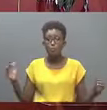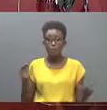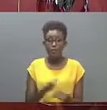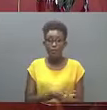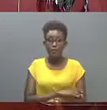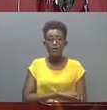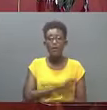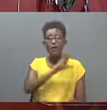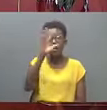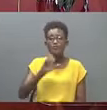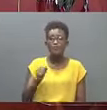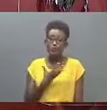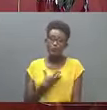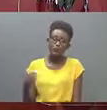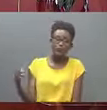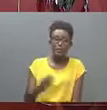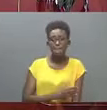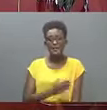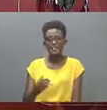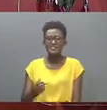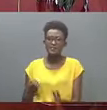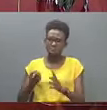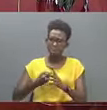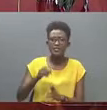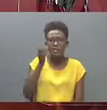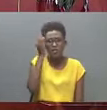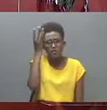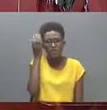have the capacity to innovate.